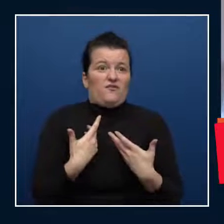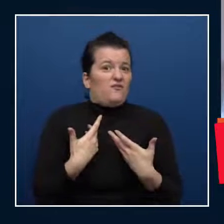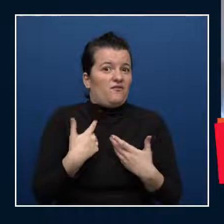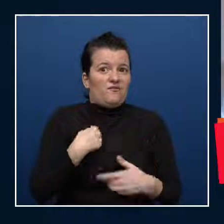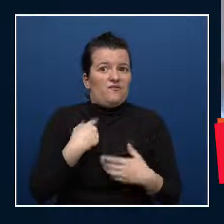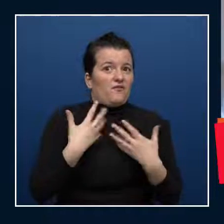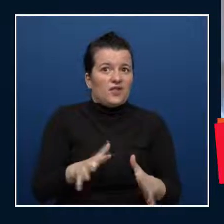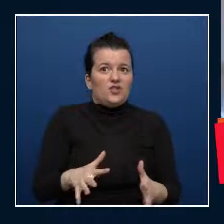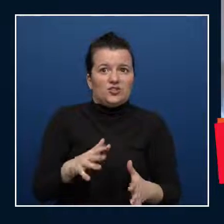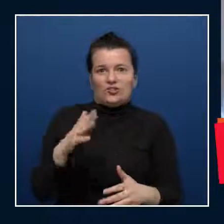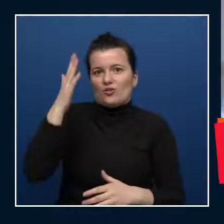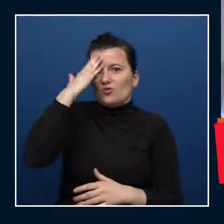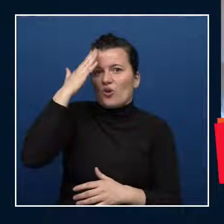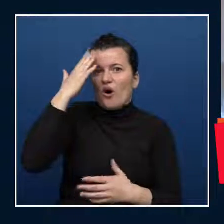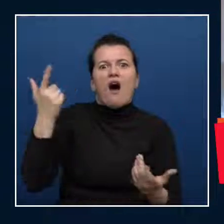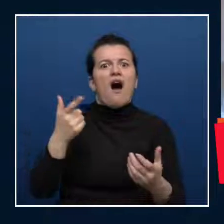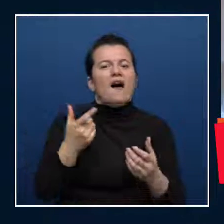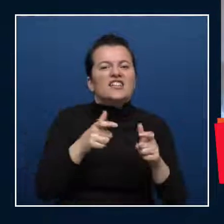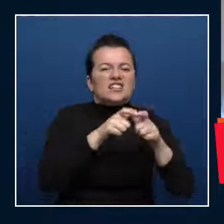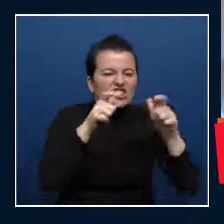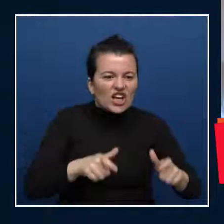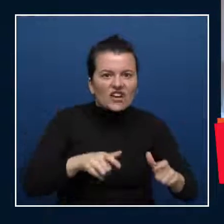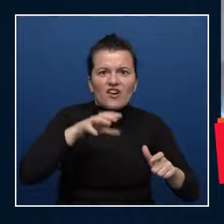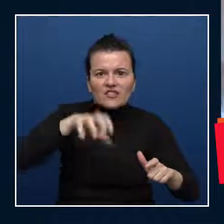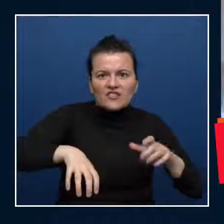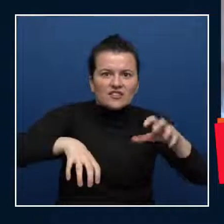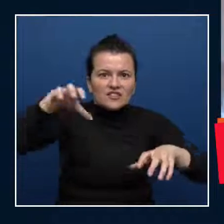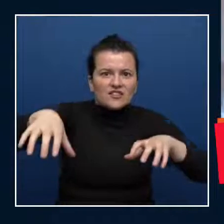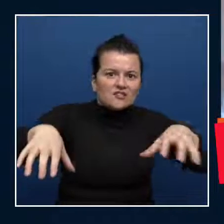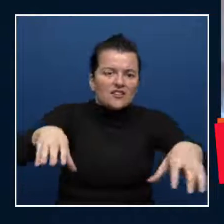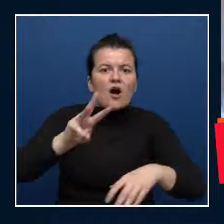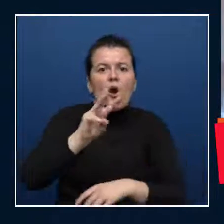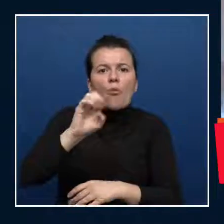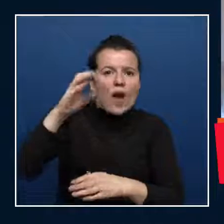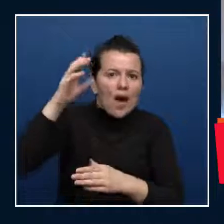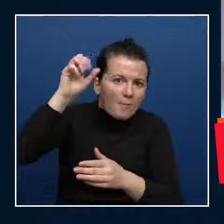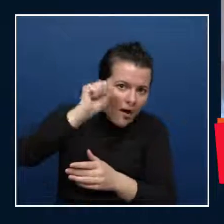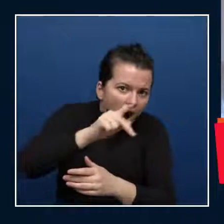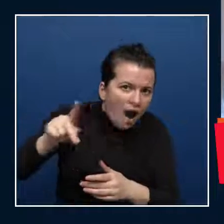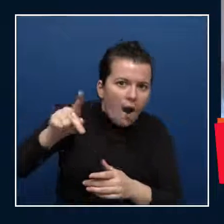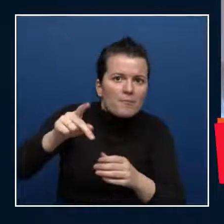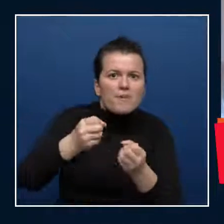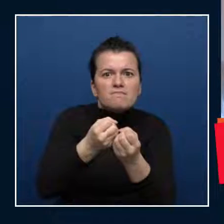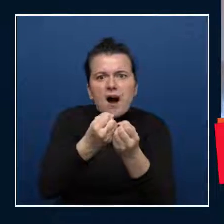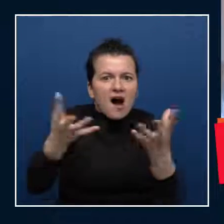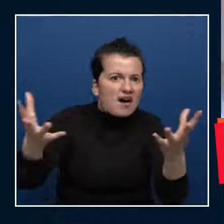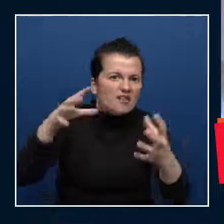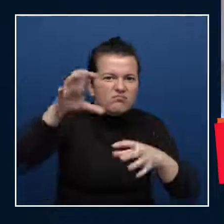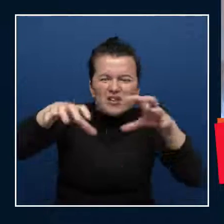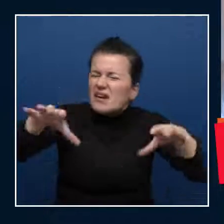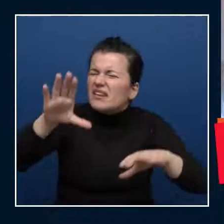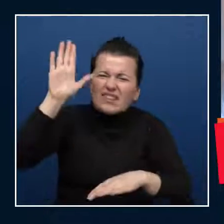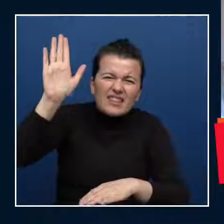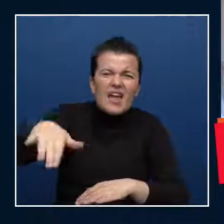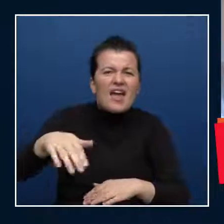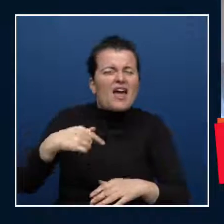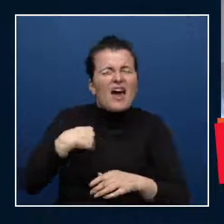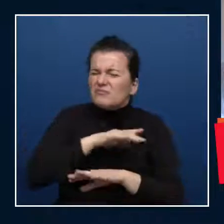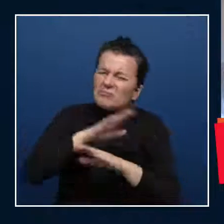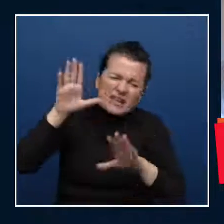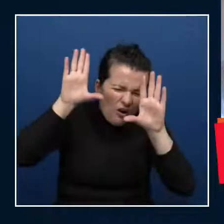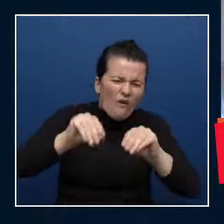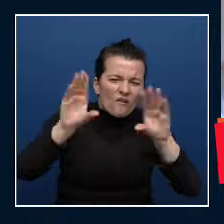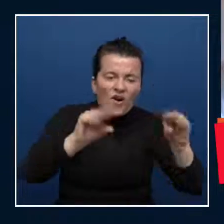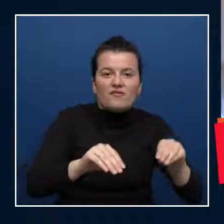so many servers, or we don't need so many web apps. Can we turn them off? And people have said, no, it's going to affect performance. But those kind of